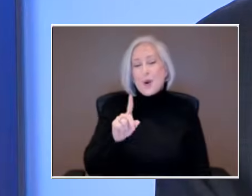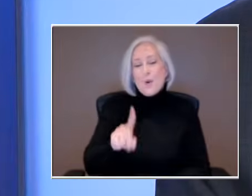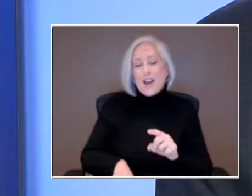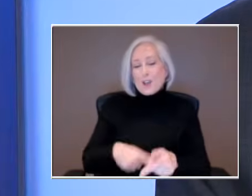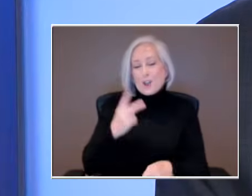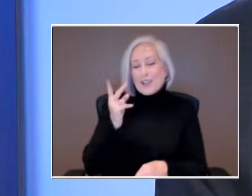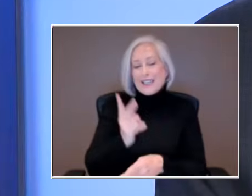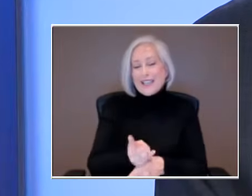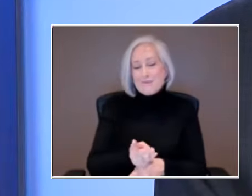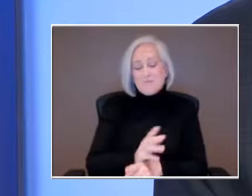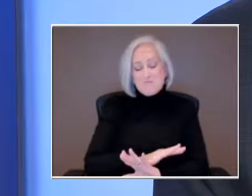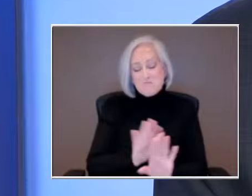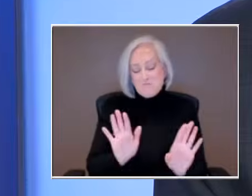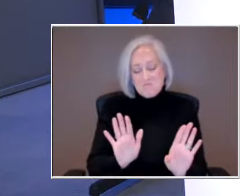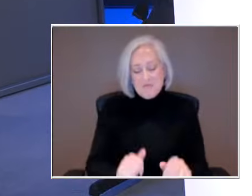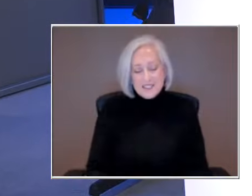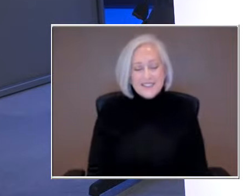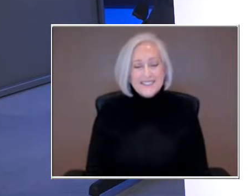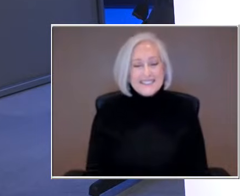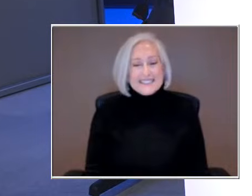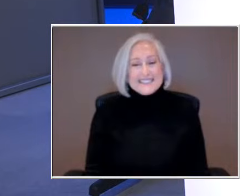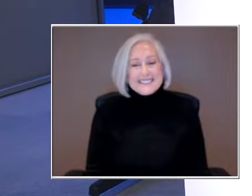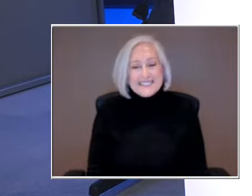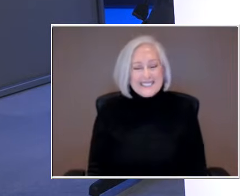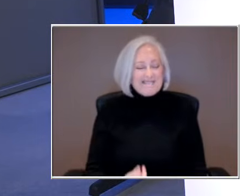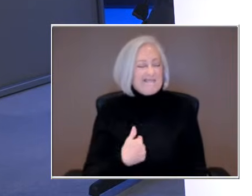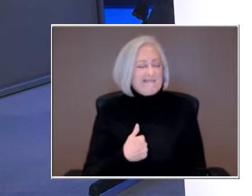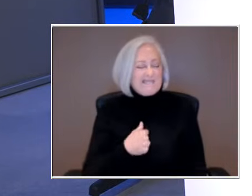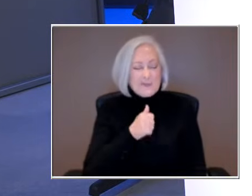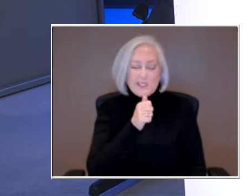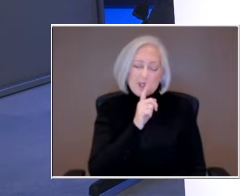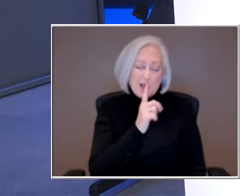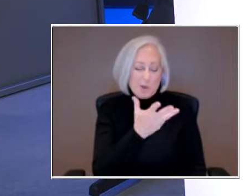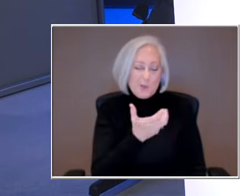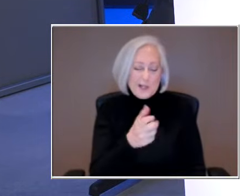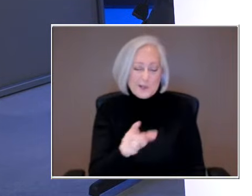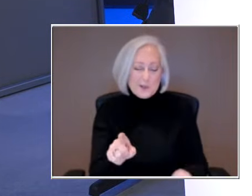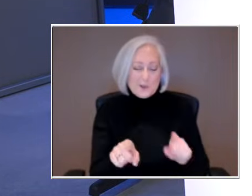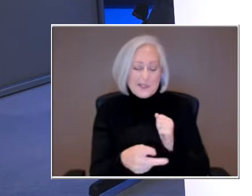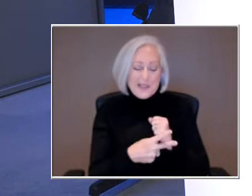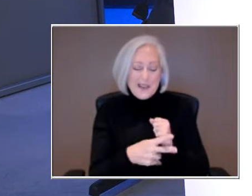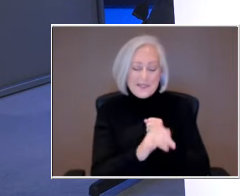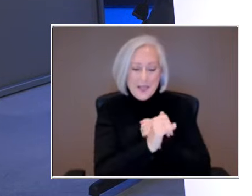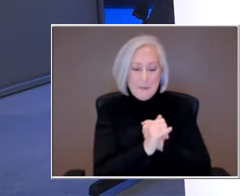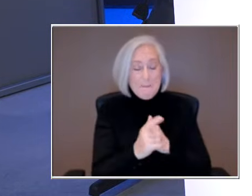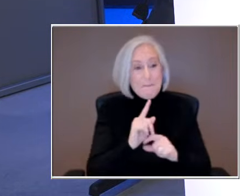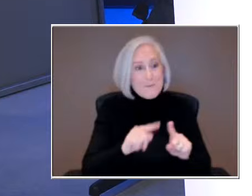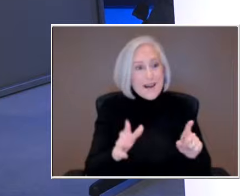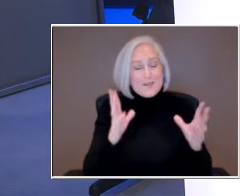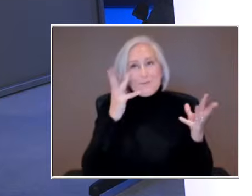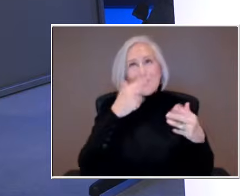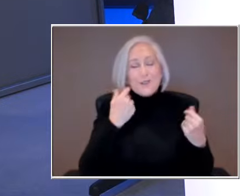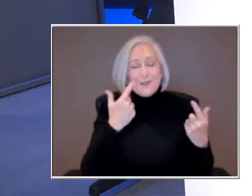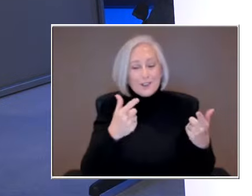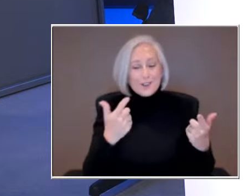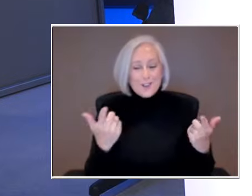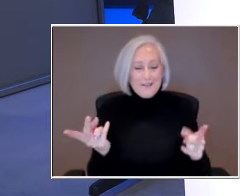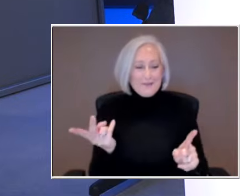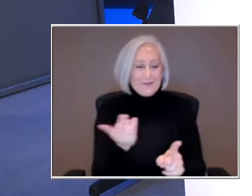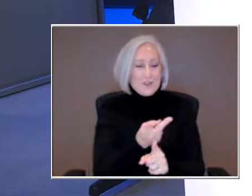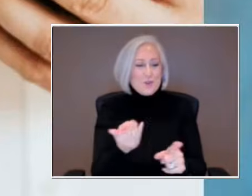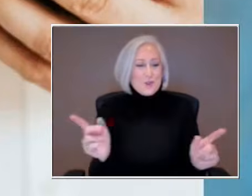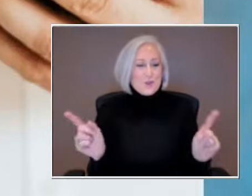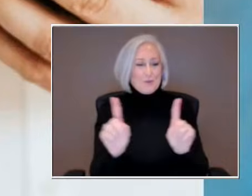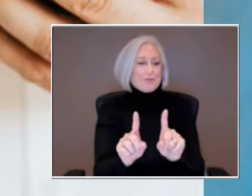Yeah. I wouldn't want to save them either. Yeah. But how beautiful she gets to experience you Yeah. in the flesh. We have some